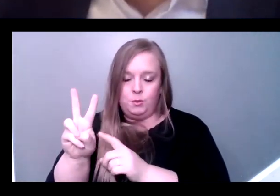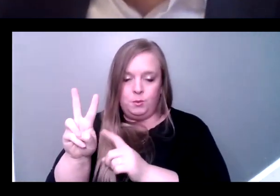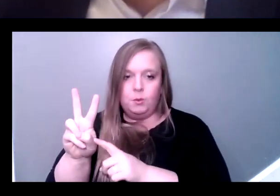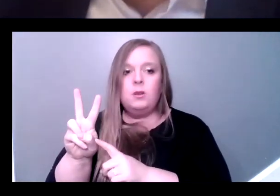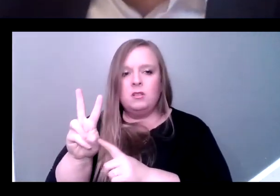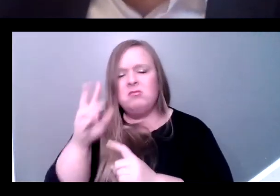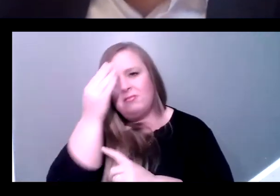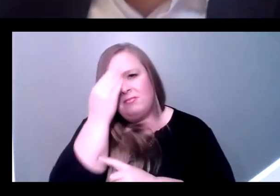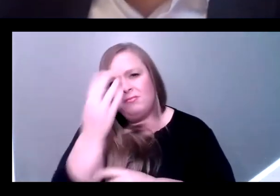army,